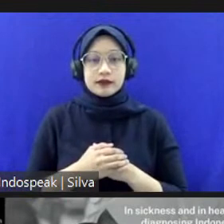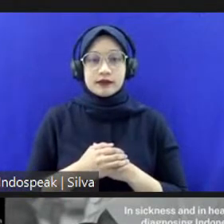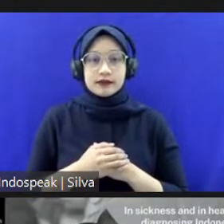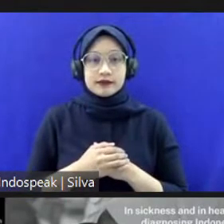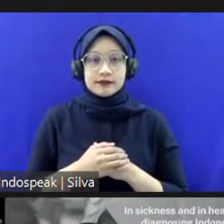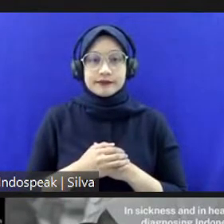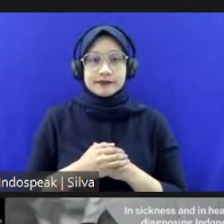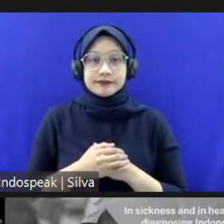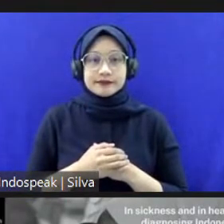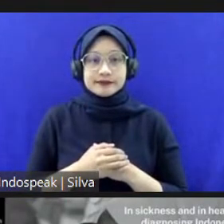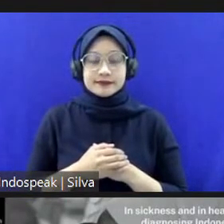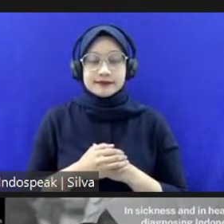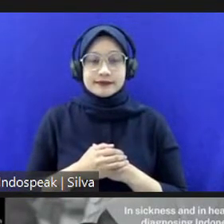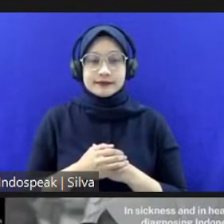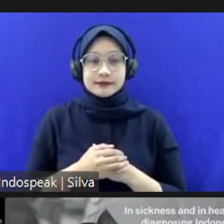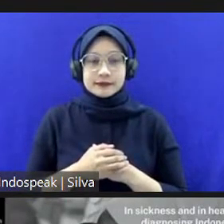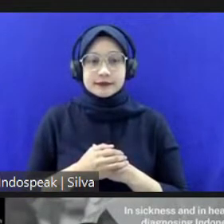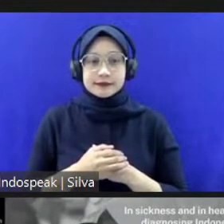Okay.